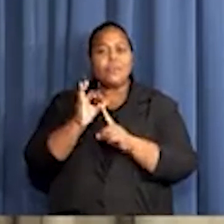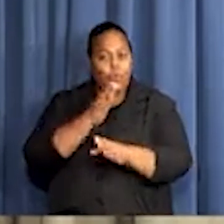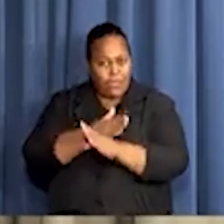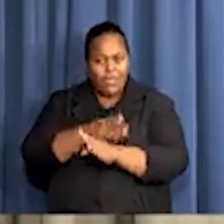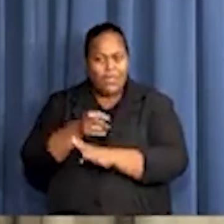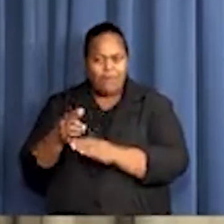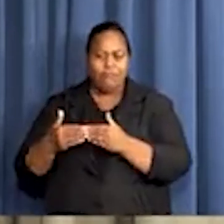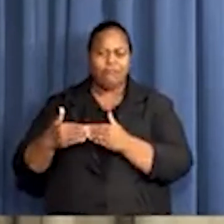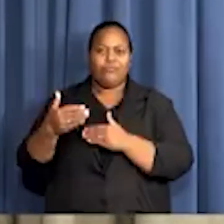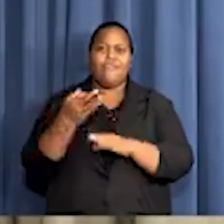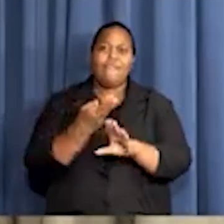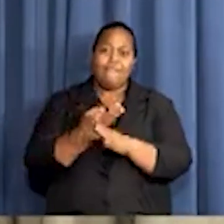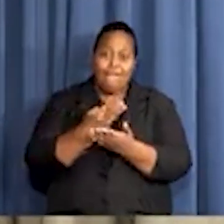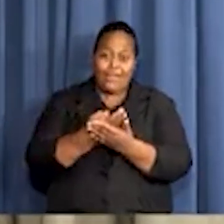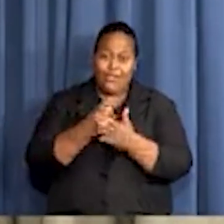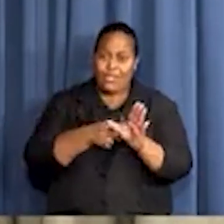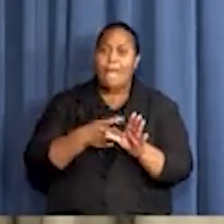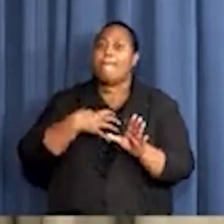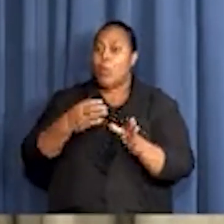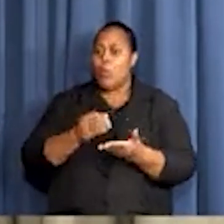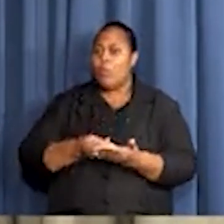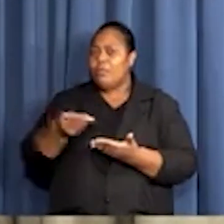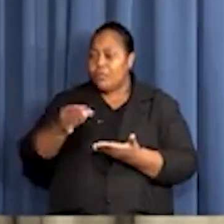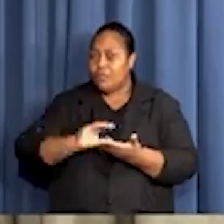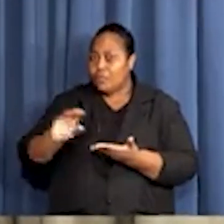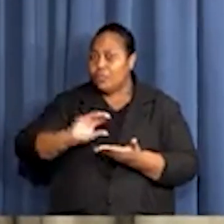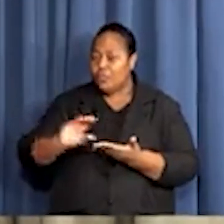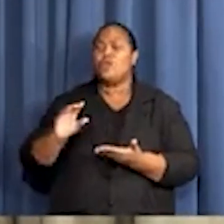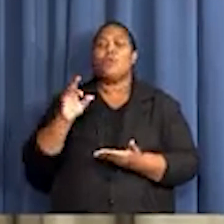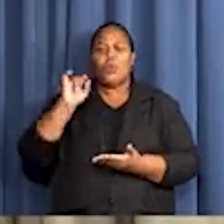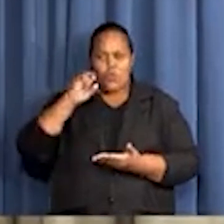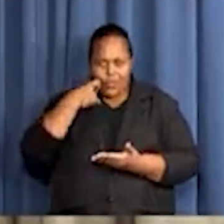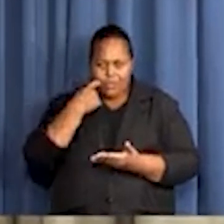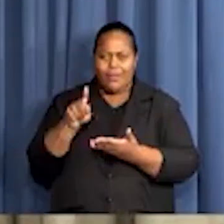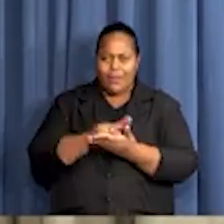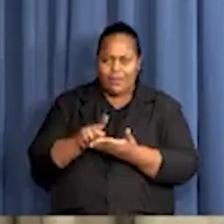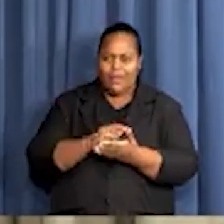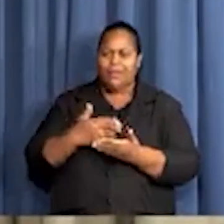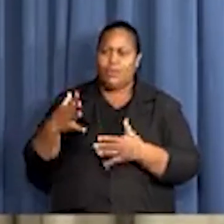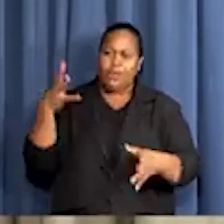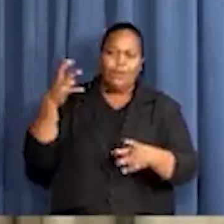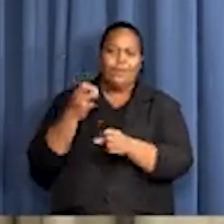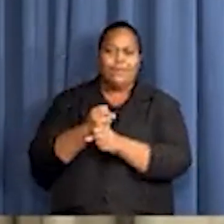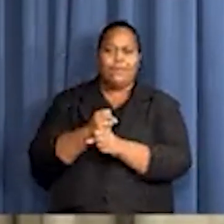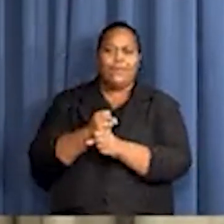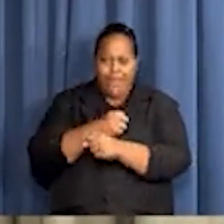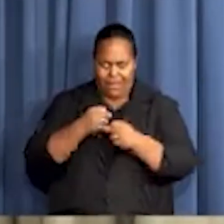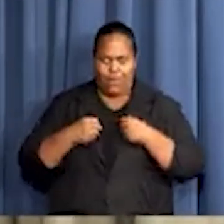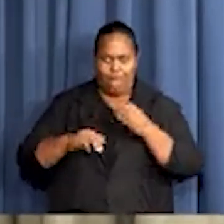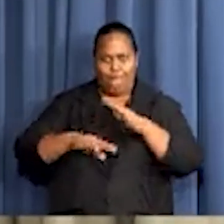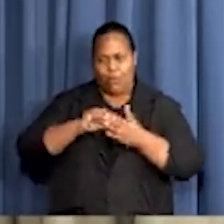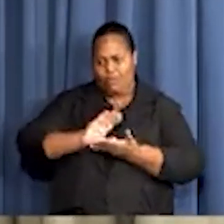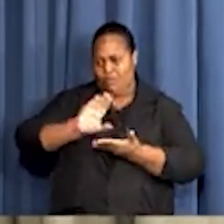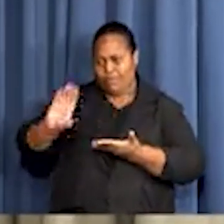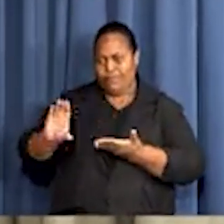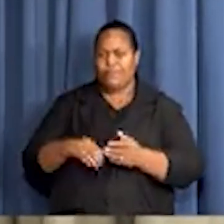year. More payments will be made to meet our total arrears. We also lifted